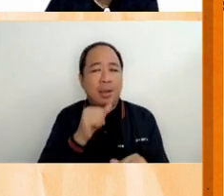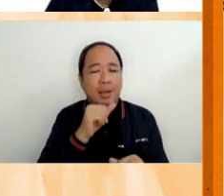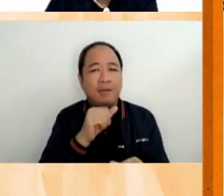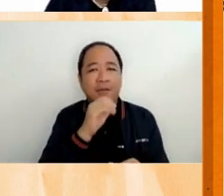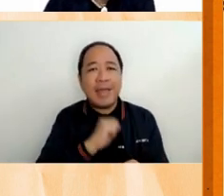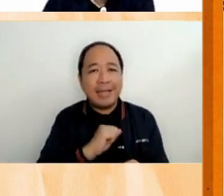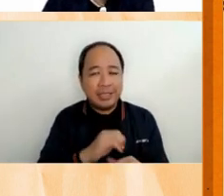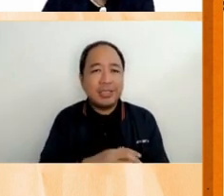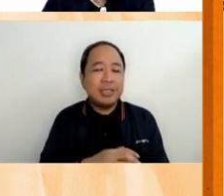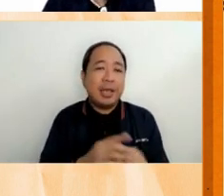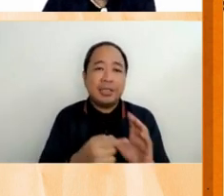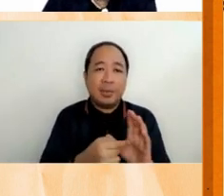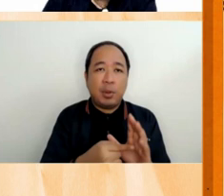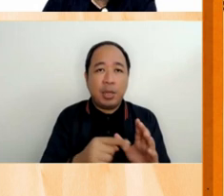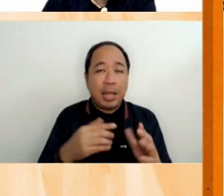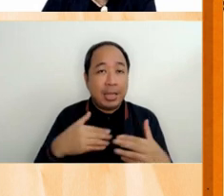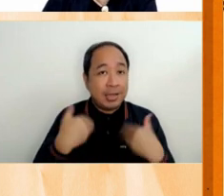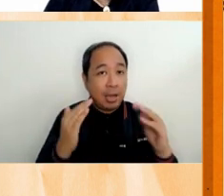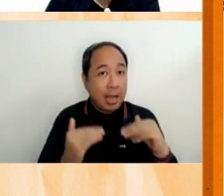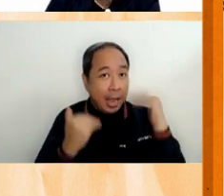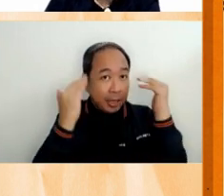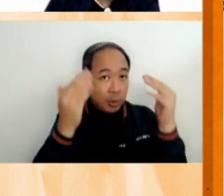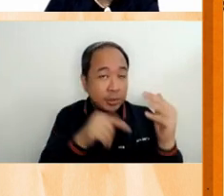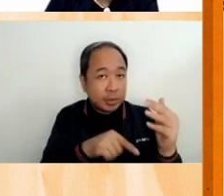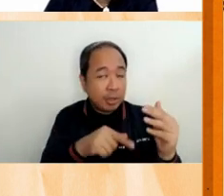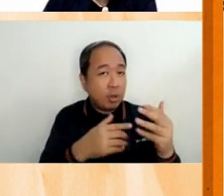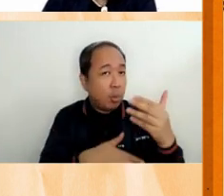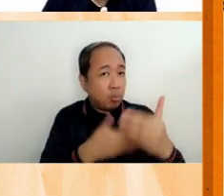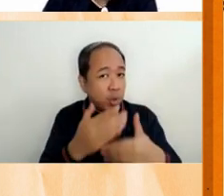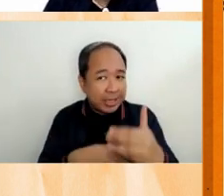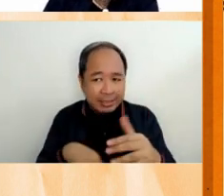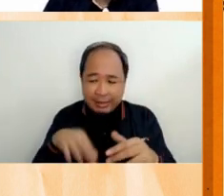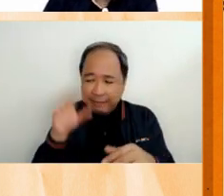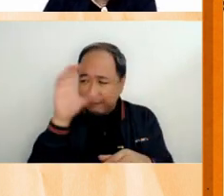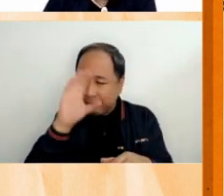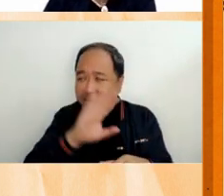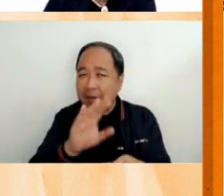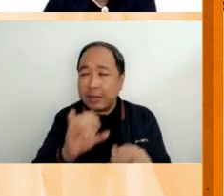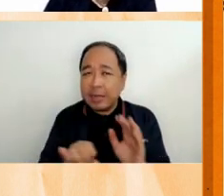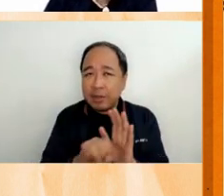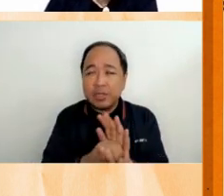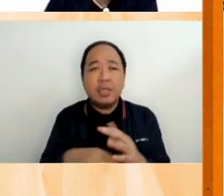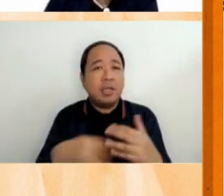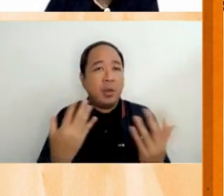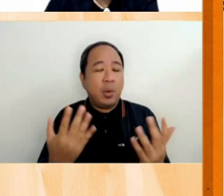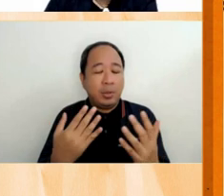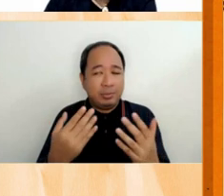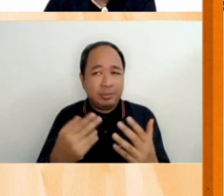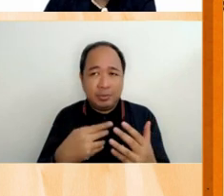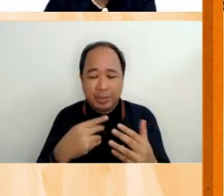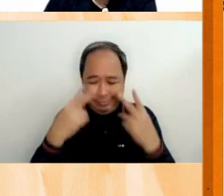as individuals, where they fit in or how to fit in, which is separate from their families,